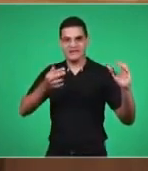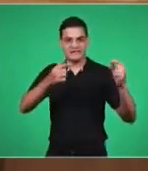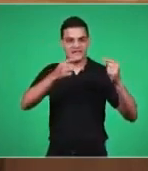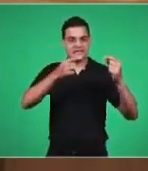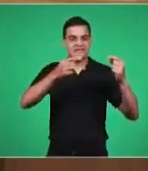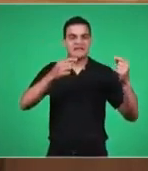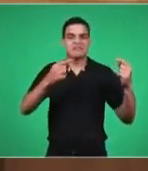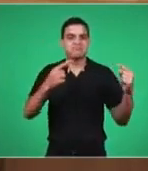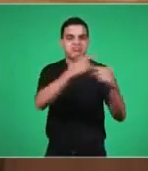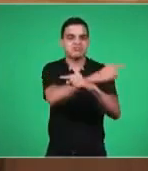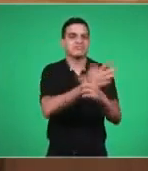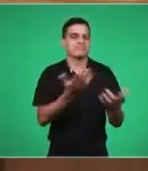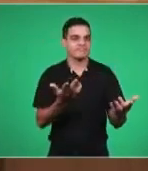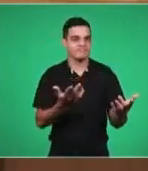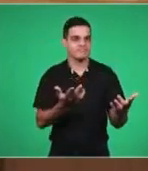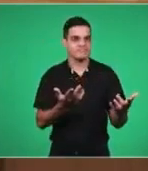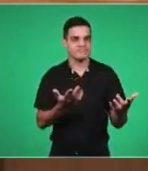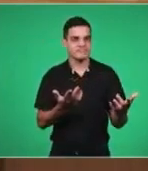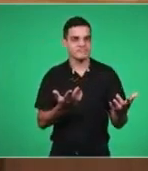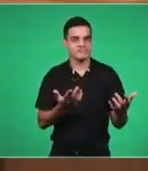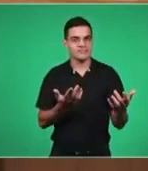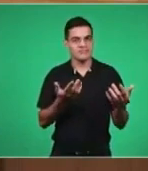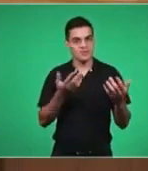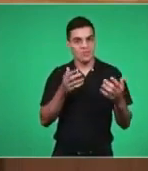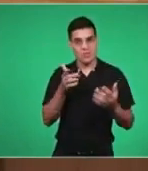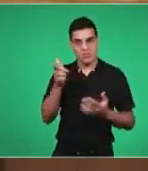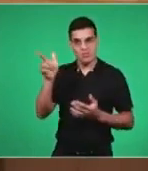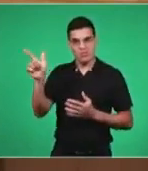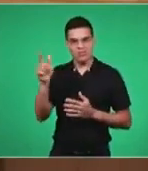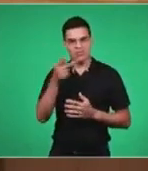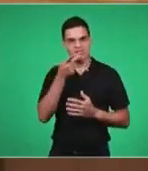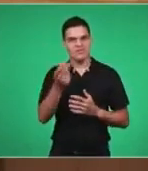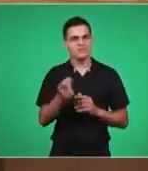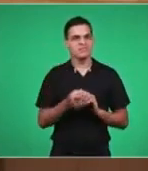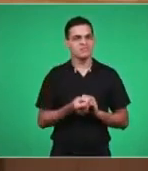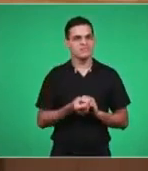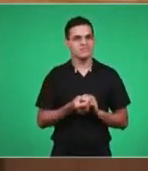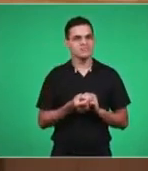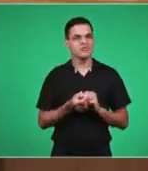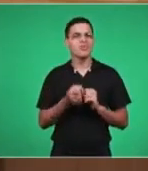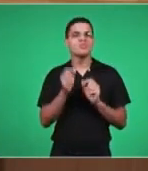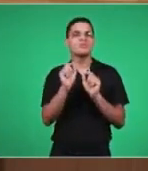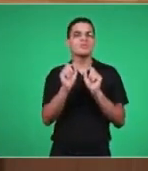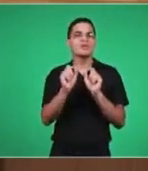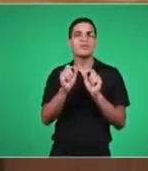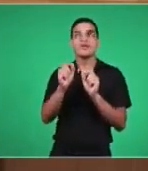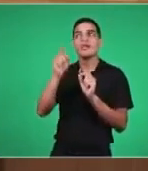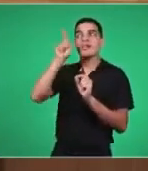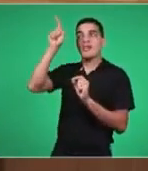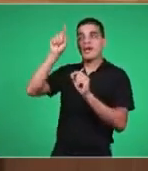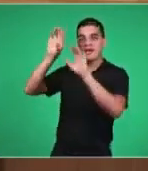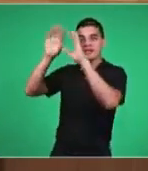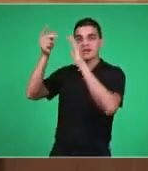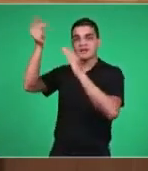there exists many questions and uncertainty within science, with herself, with science itself.